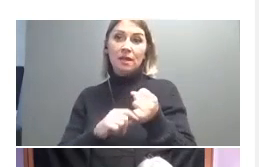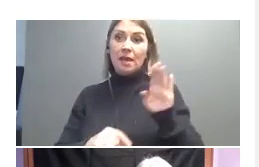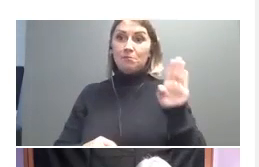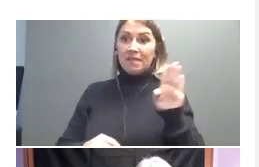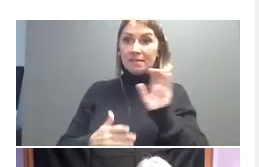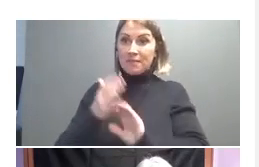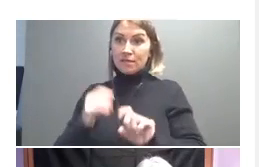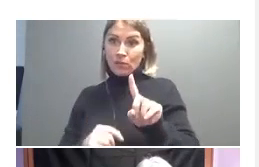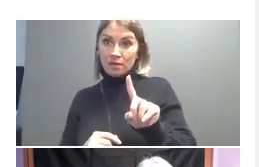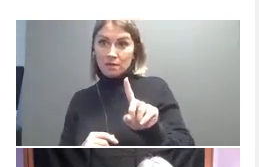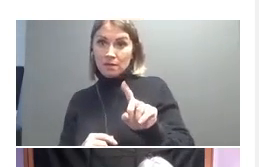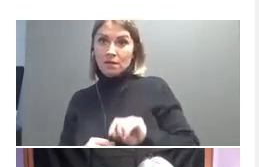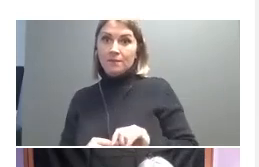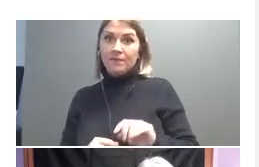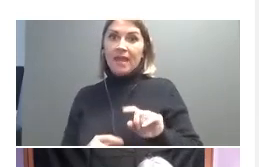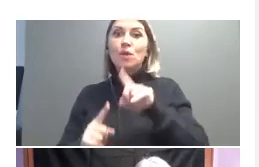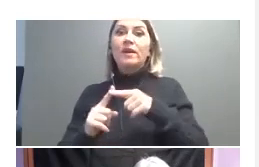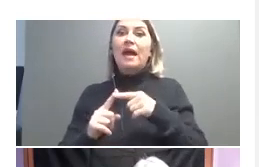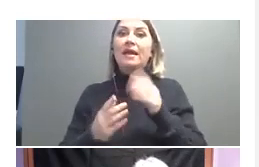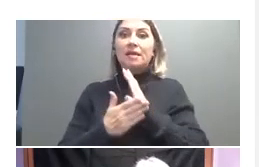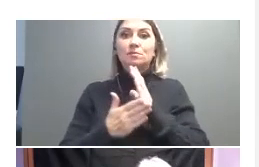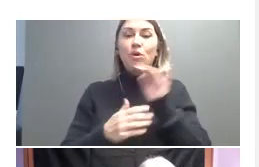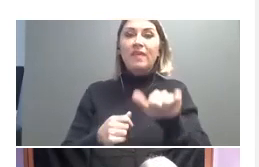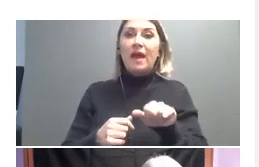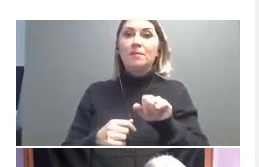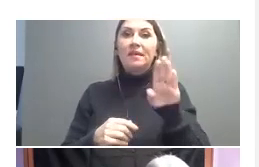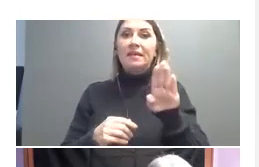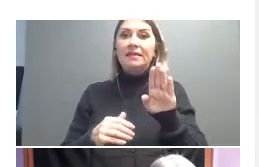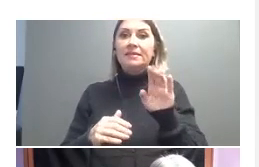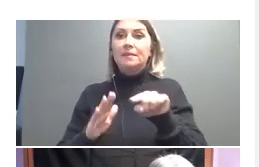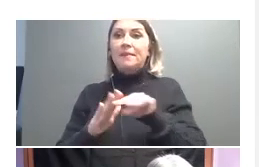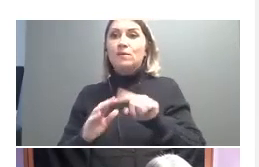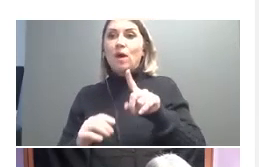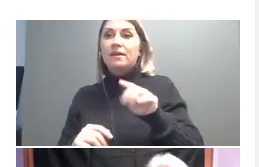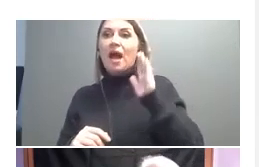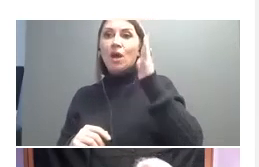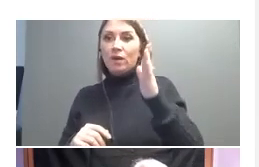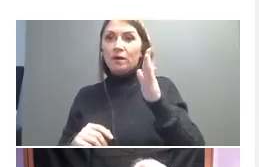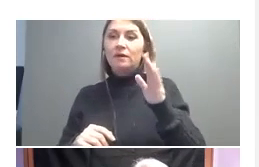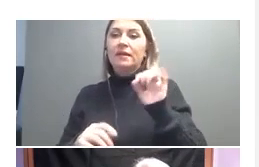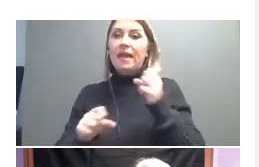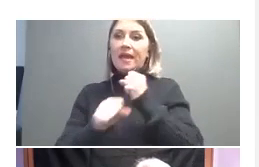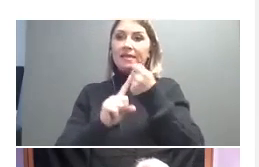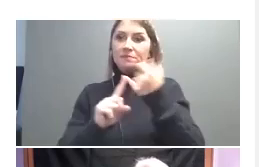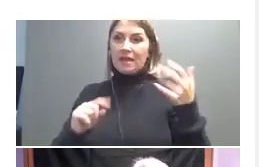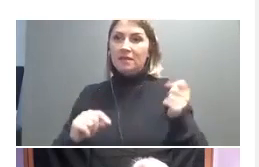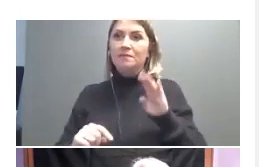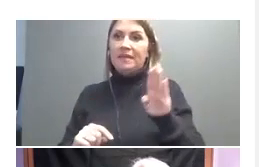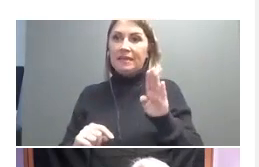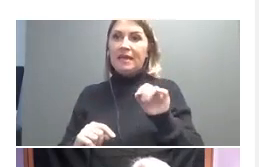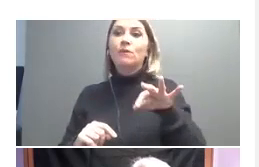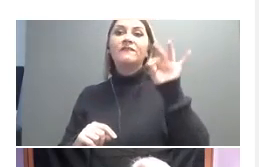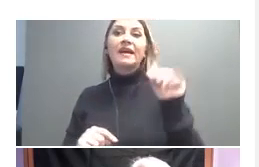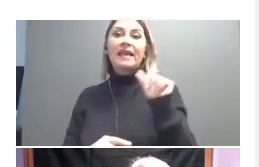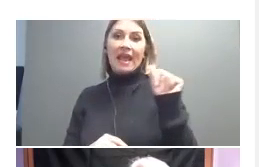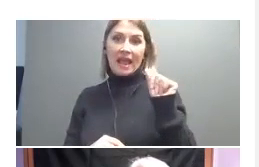-1. And once I explore B is -1, I'm going to expand B and I'm going to find A